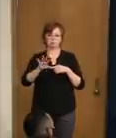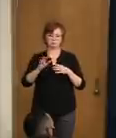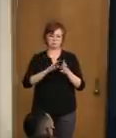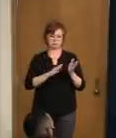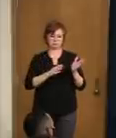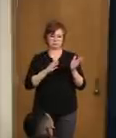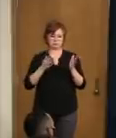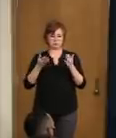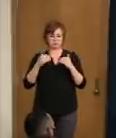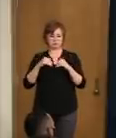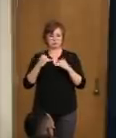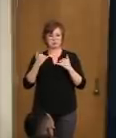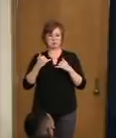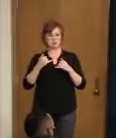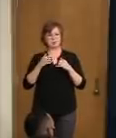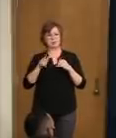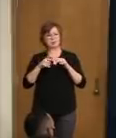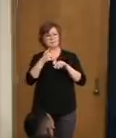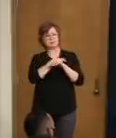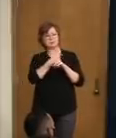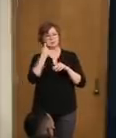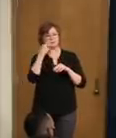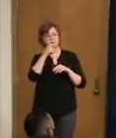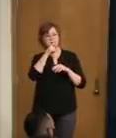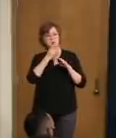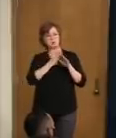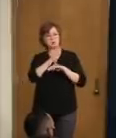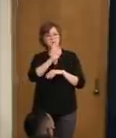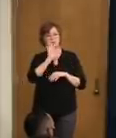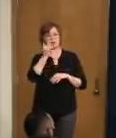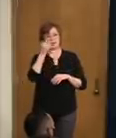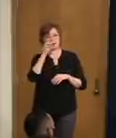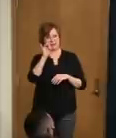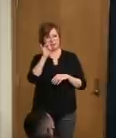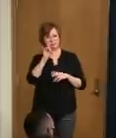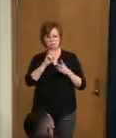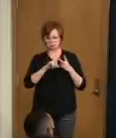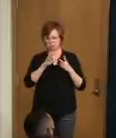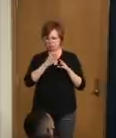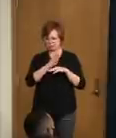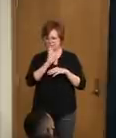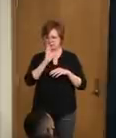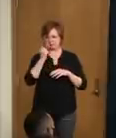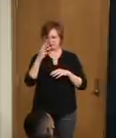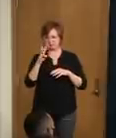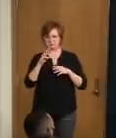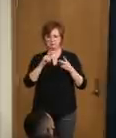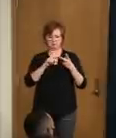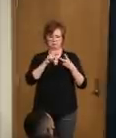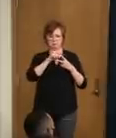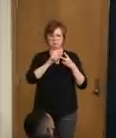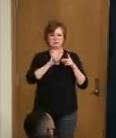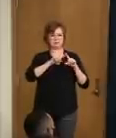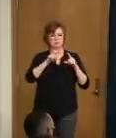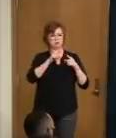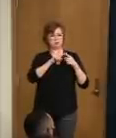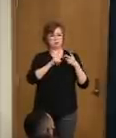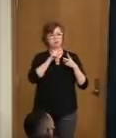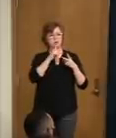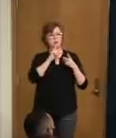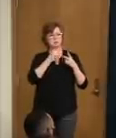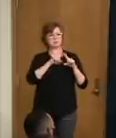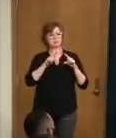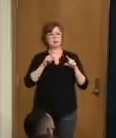vaccine is approved for 18 years or older or 16 years older, depending on the product. But right now, trials are